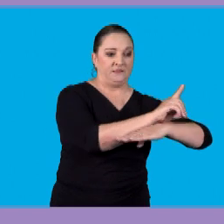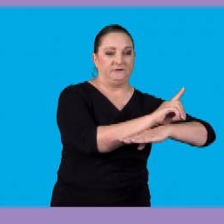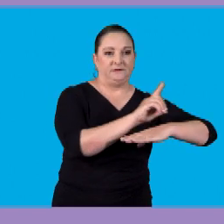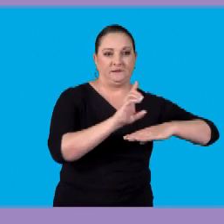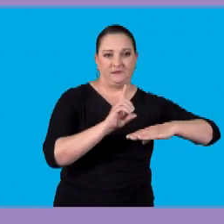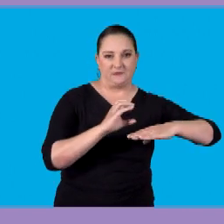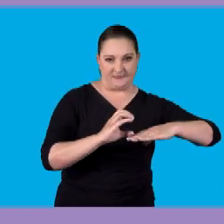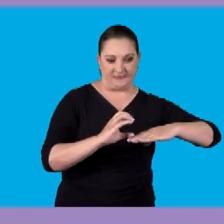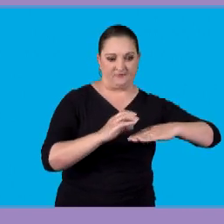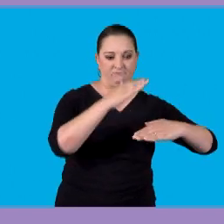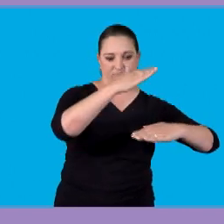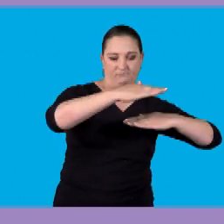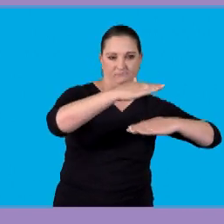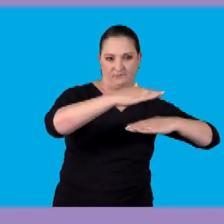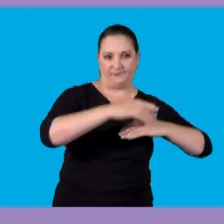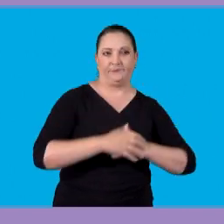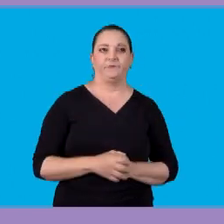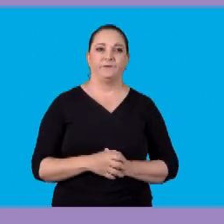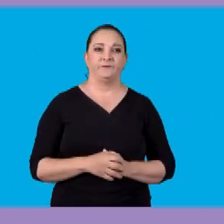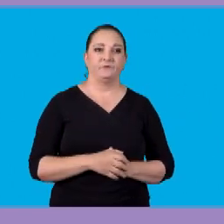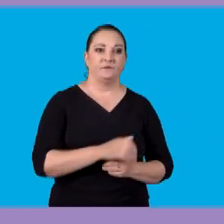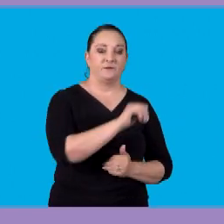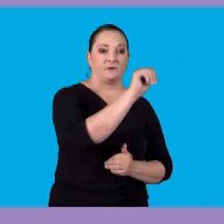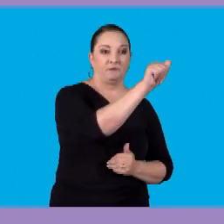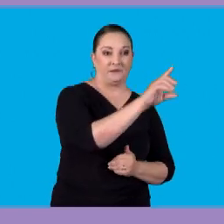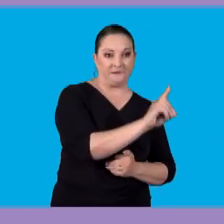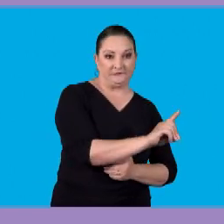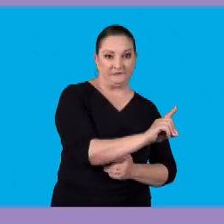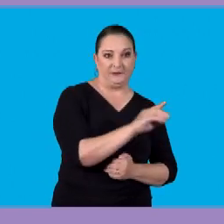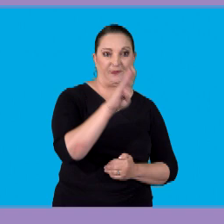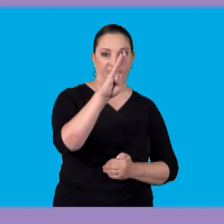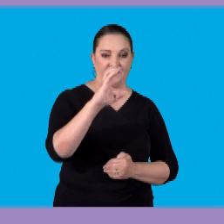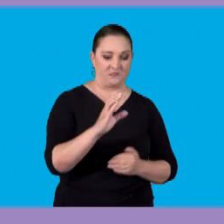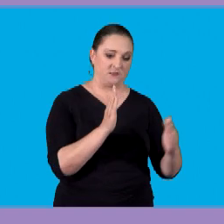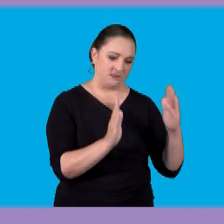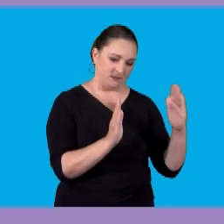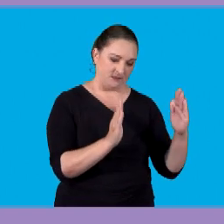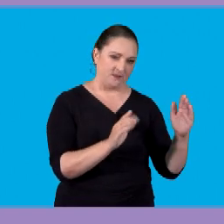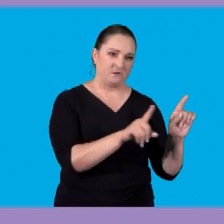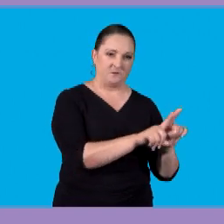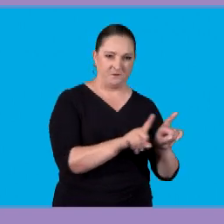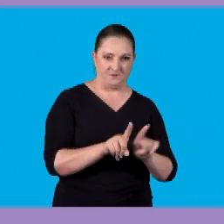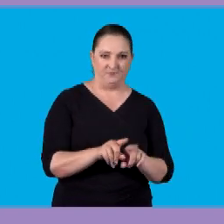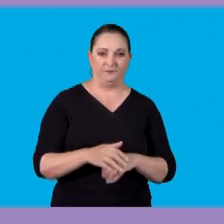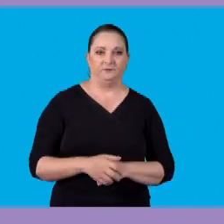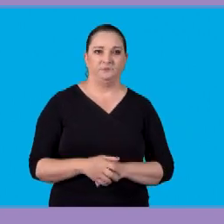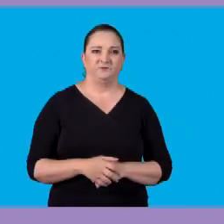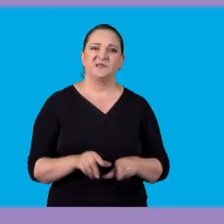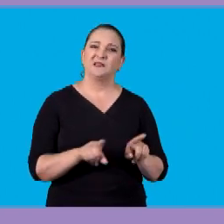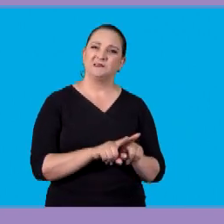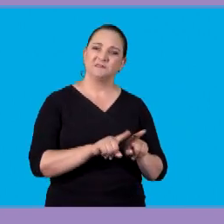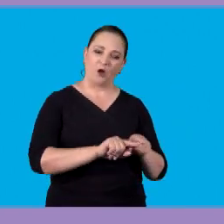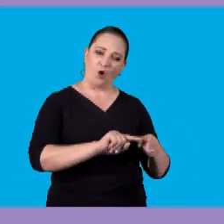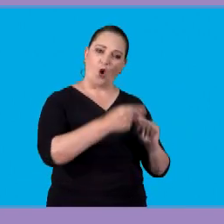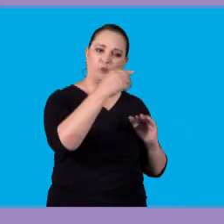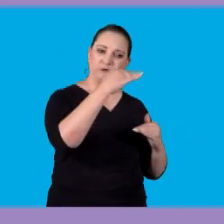parallel to DC, and AD is parallel to BC. And